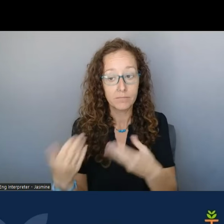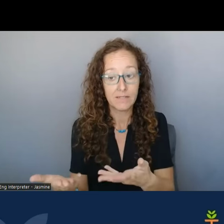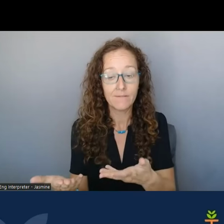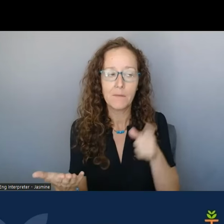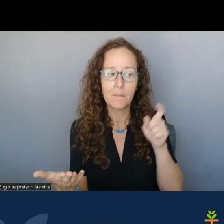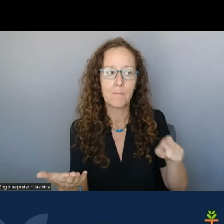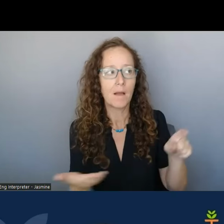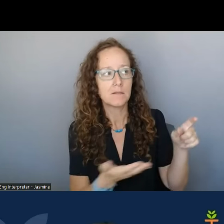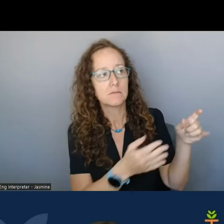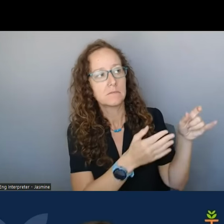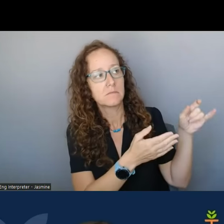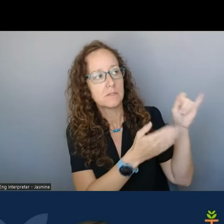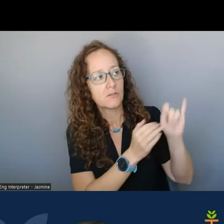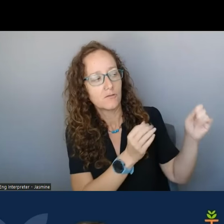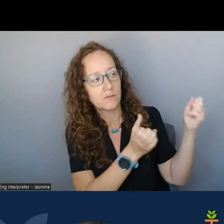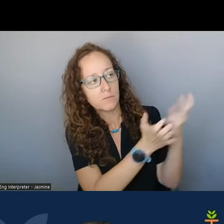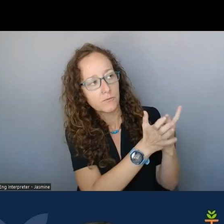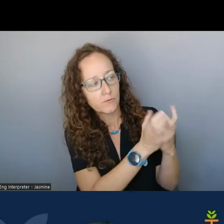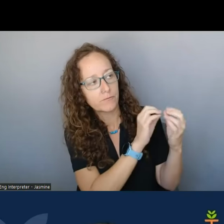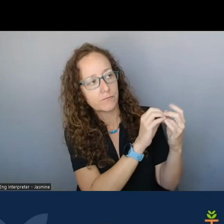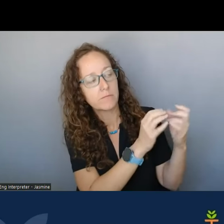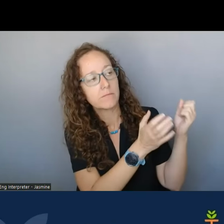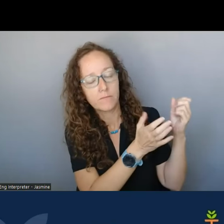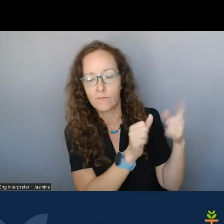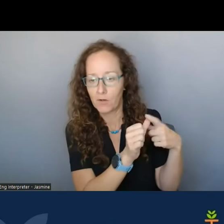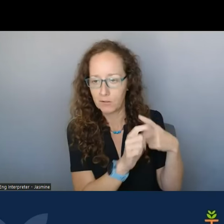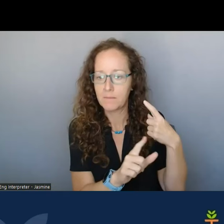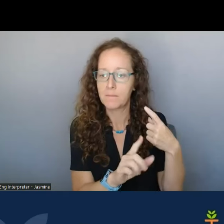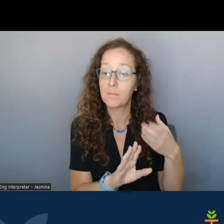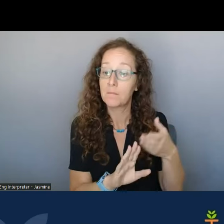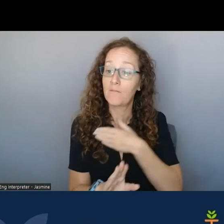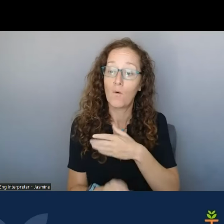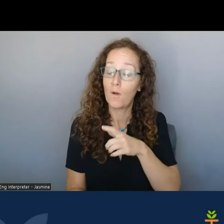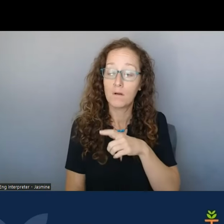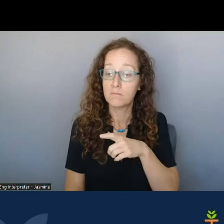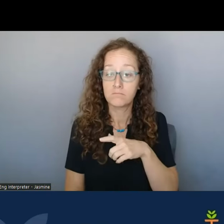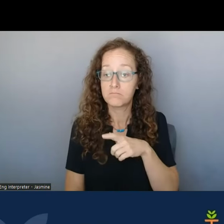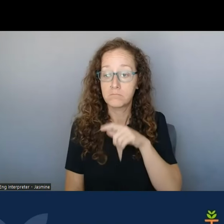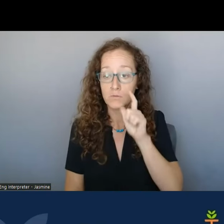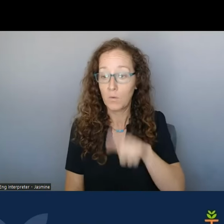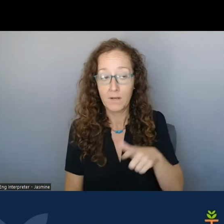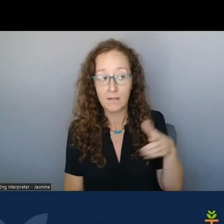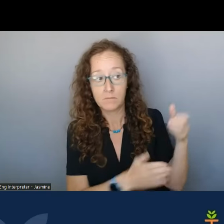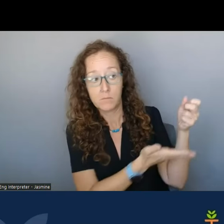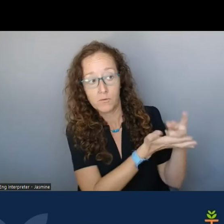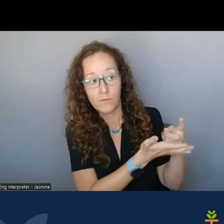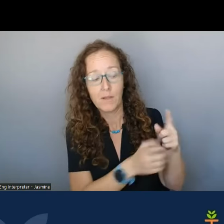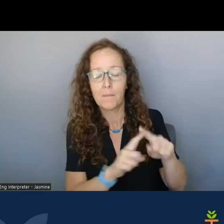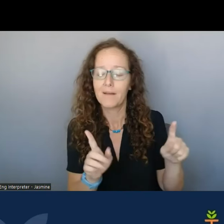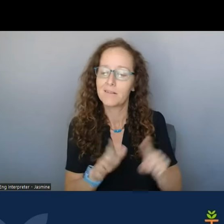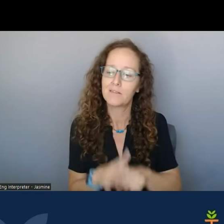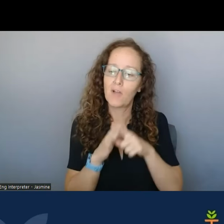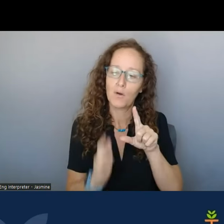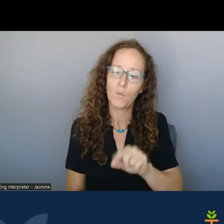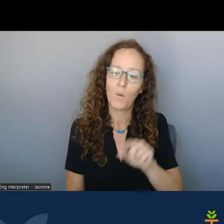you used to be able to get without a prior authorization, but beginning in 2020, Medicare did require these